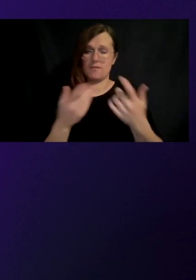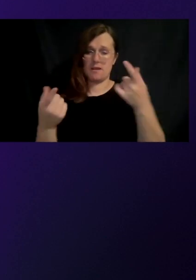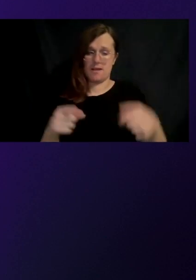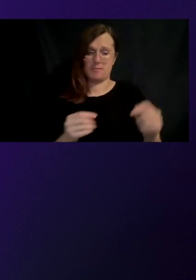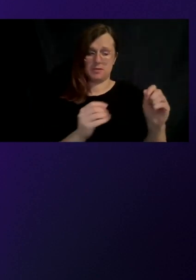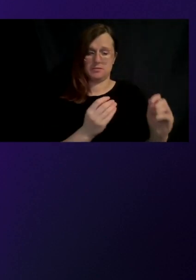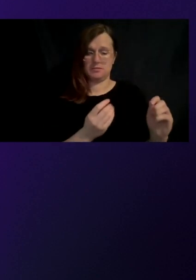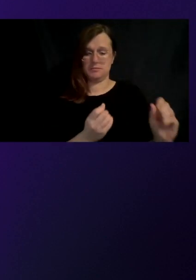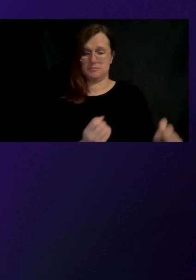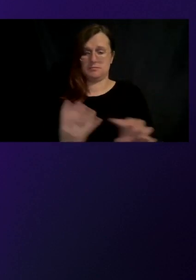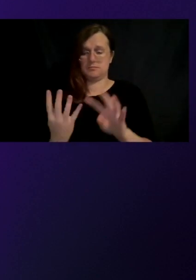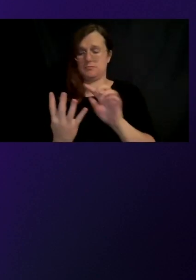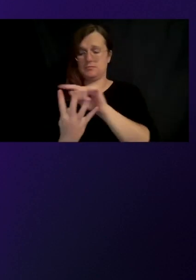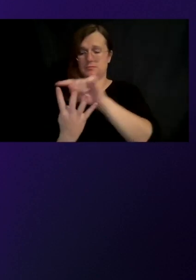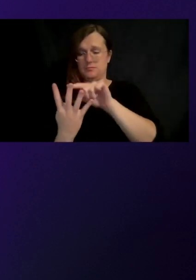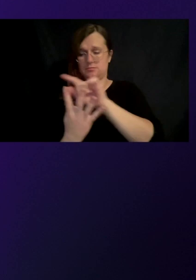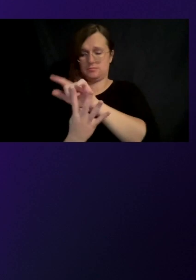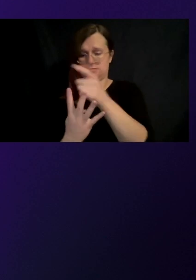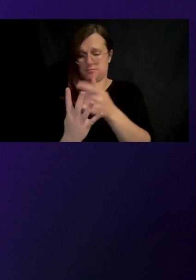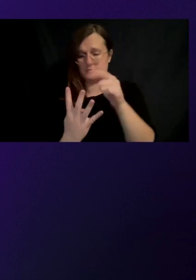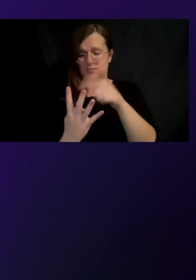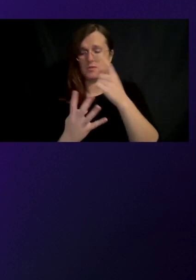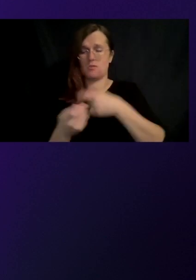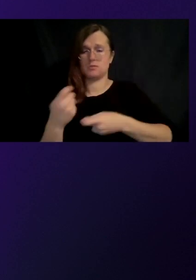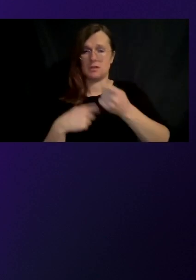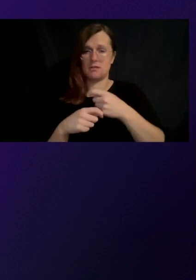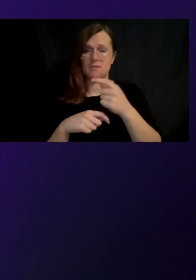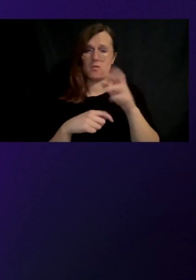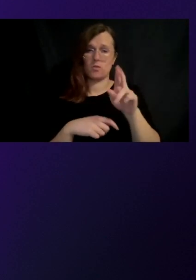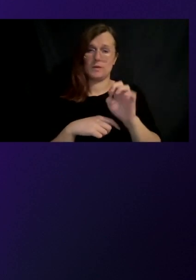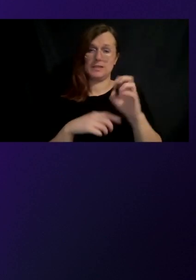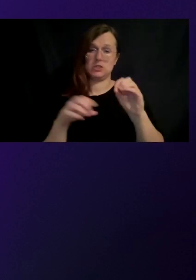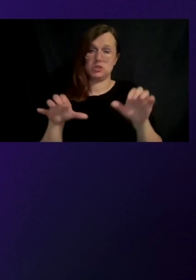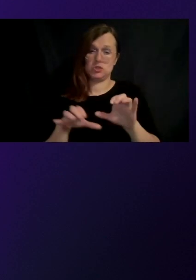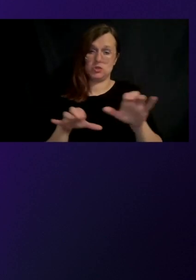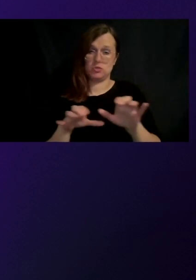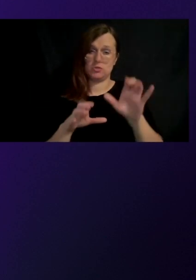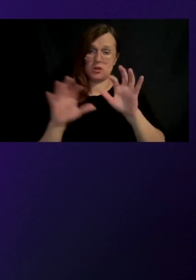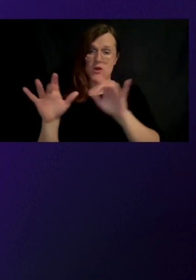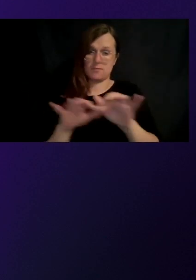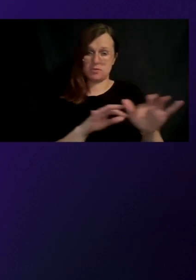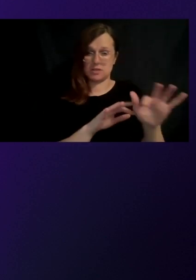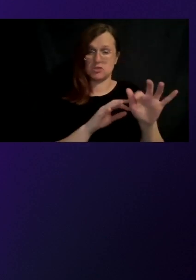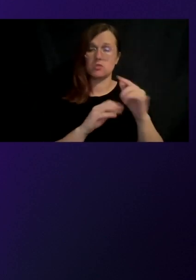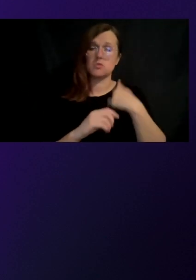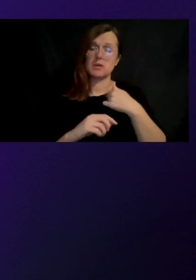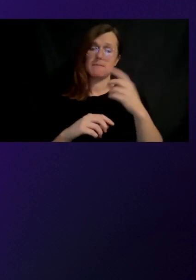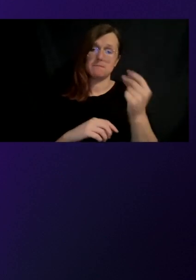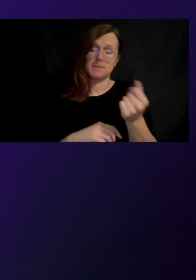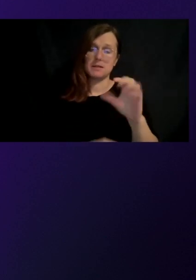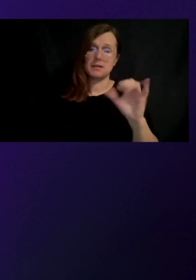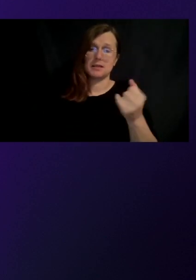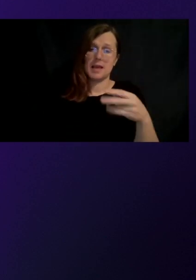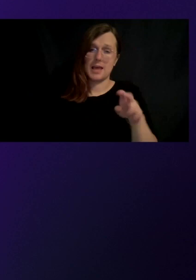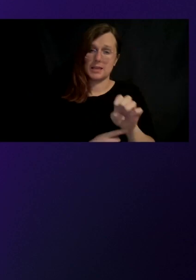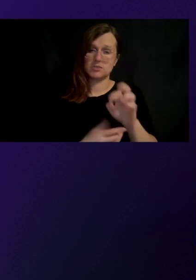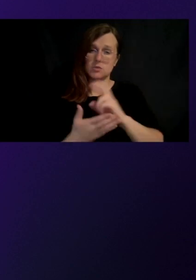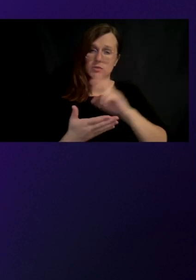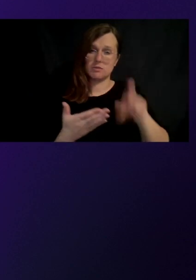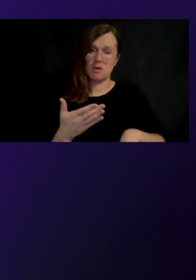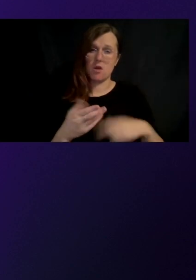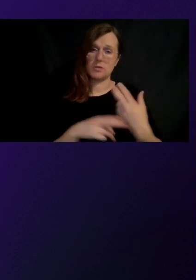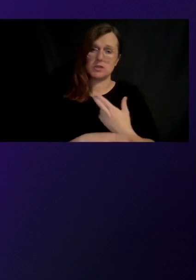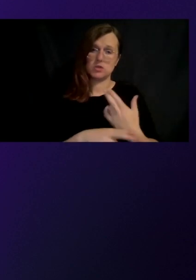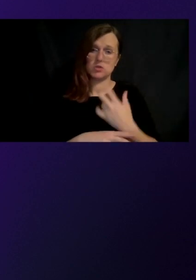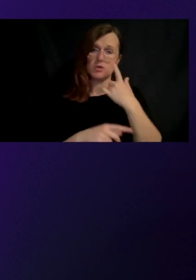repeated. So instead of redoing this computation, we actually cache the intermediate results on every word, and we reuse them for the next